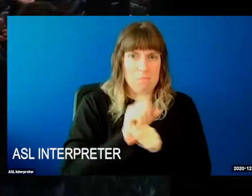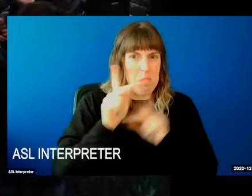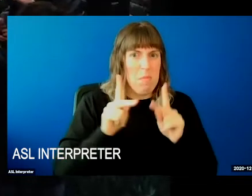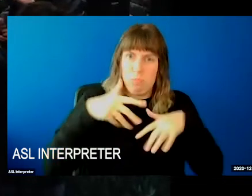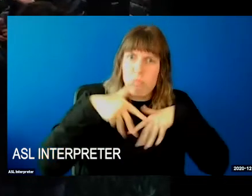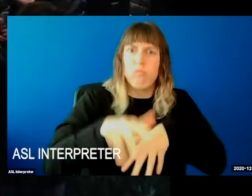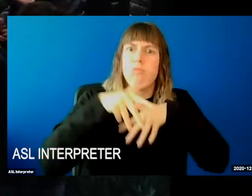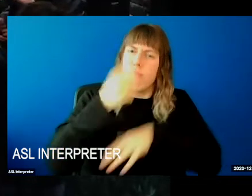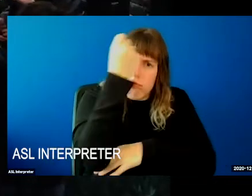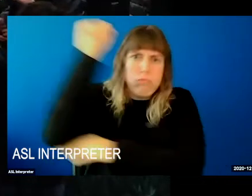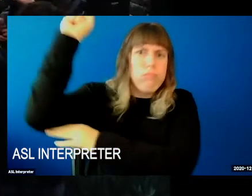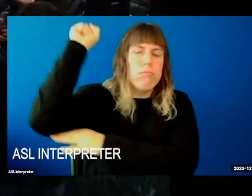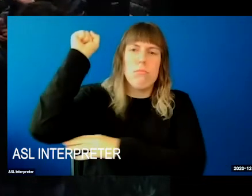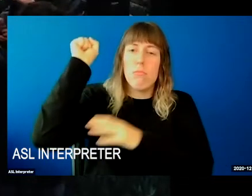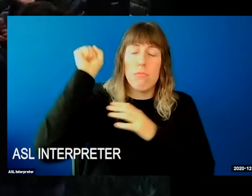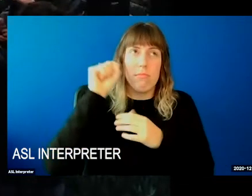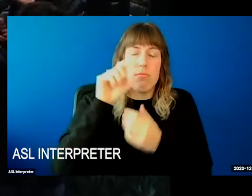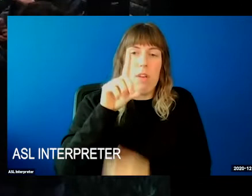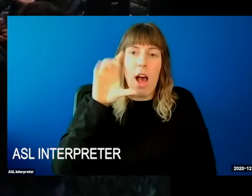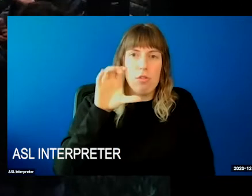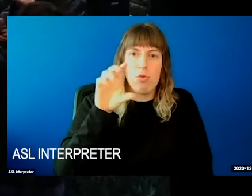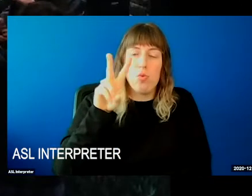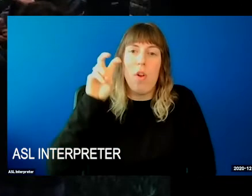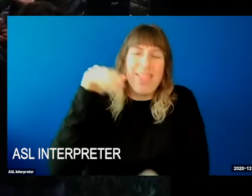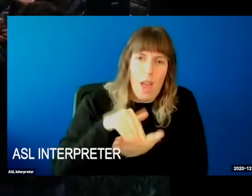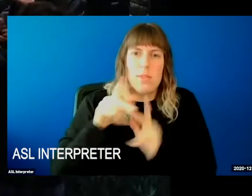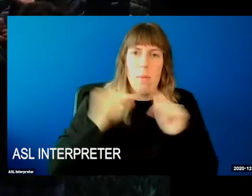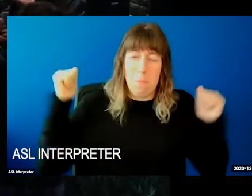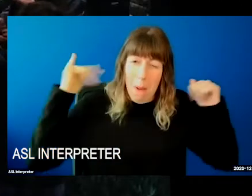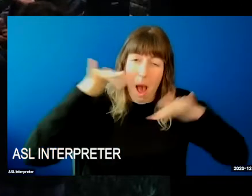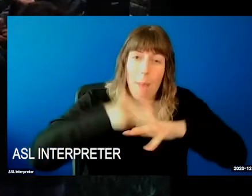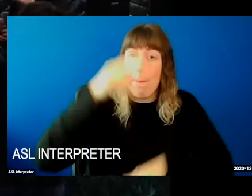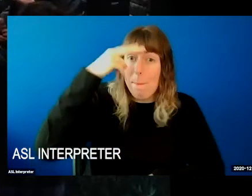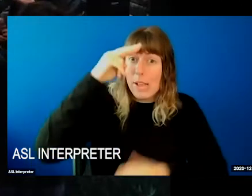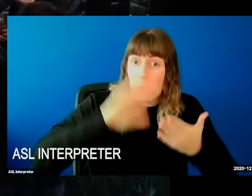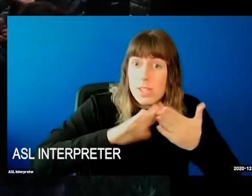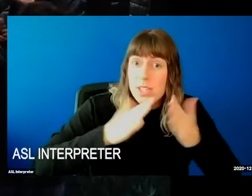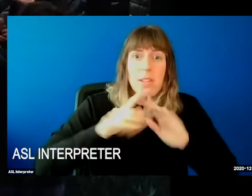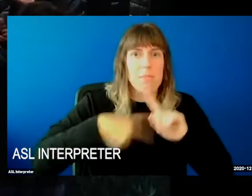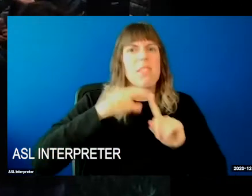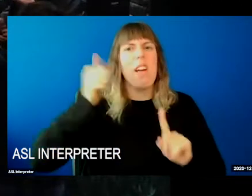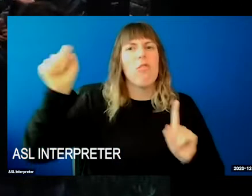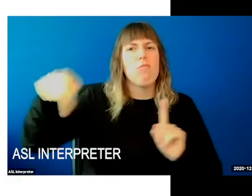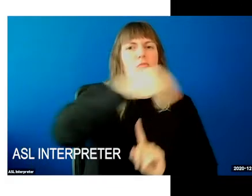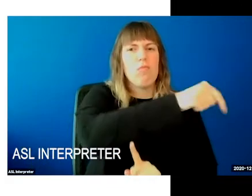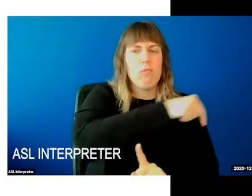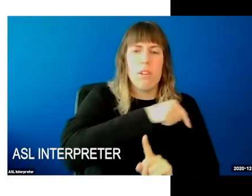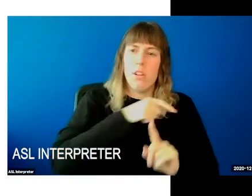throughout Mexico, hundreds of thousands of people in Mexico City and elsewhere. And a group